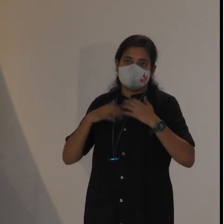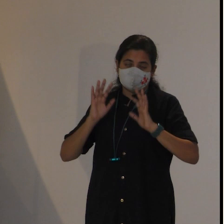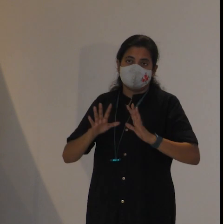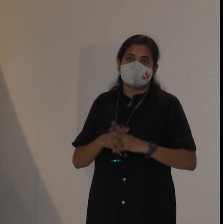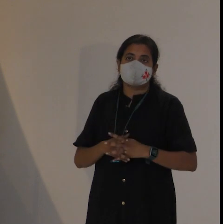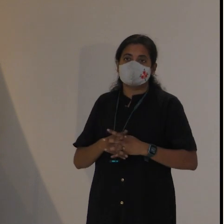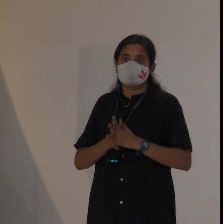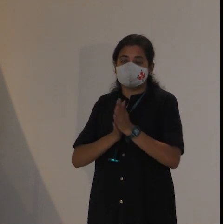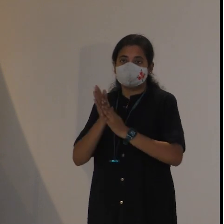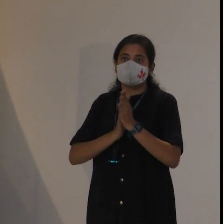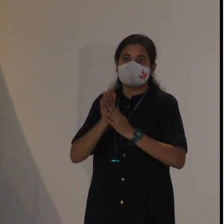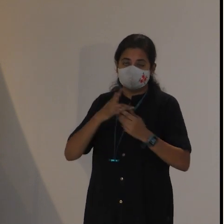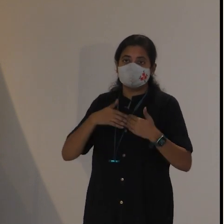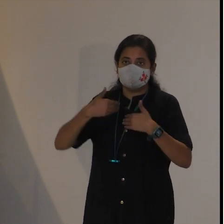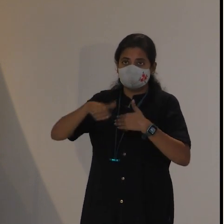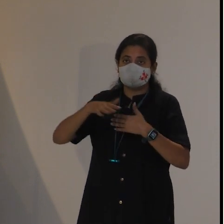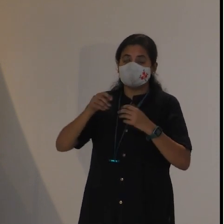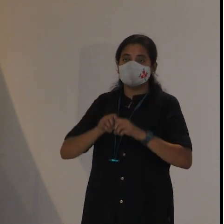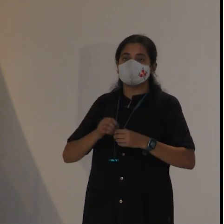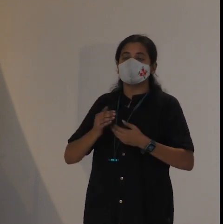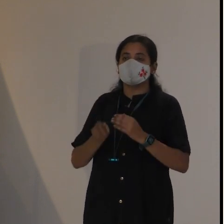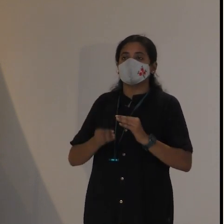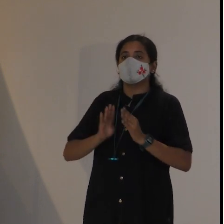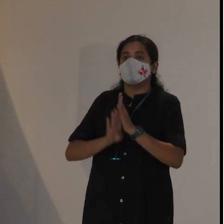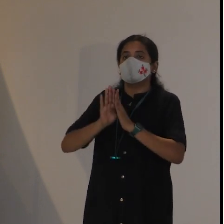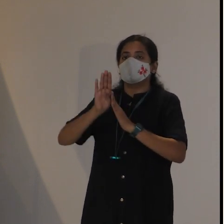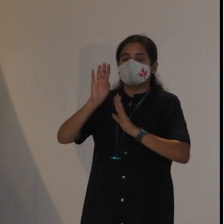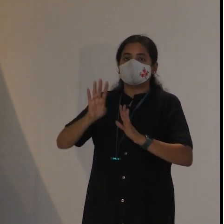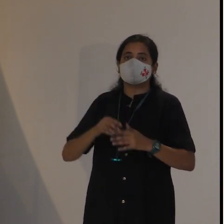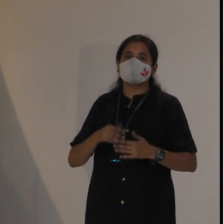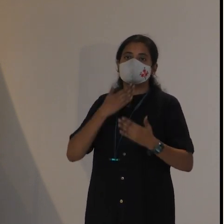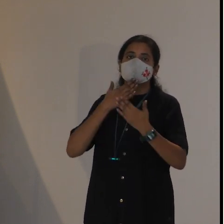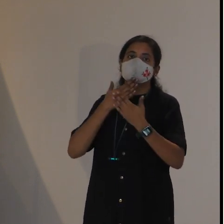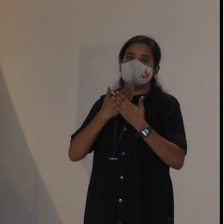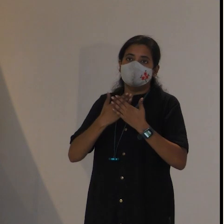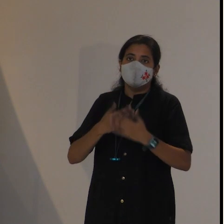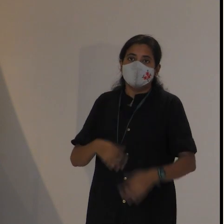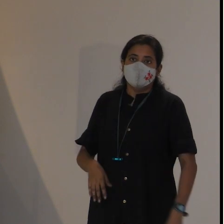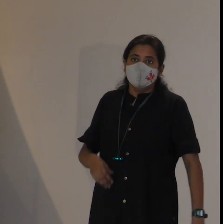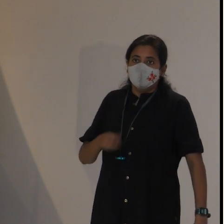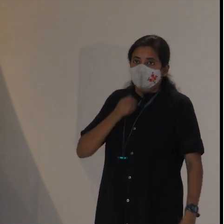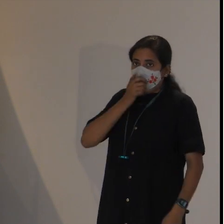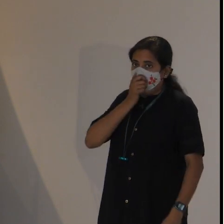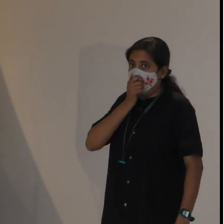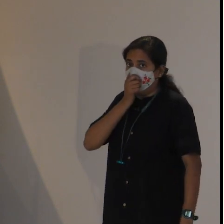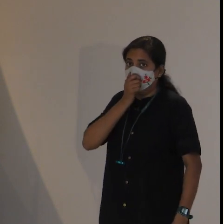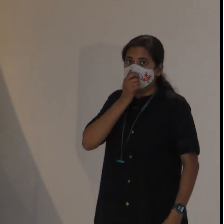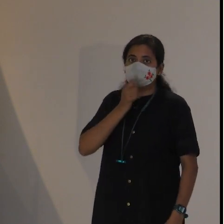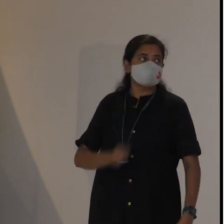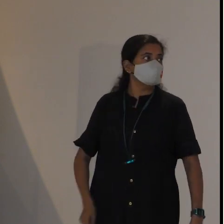and looking forward to continuing to grow with MOCA and hopefully with IFA as well. Thank you all so much.